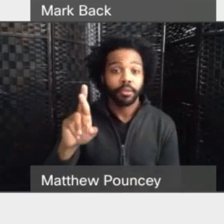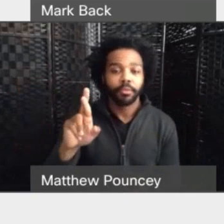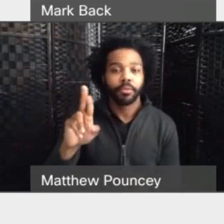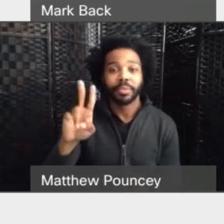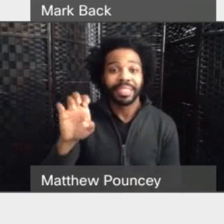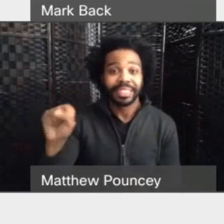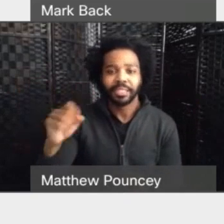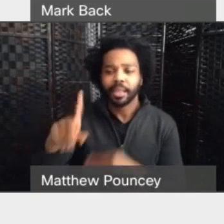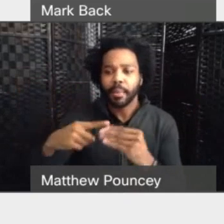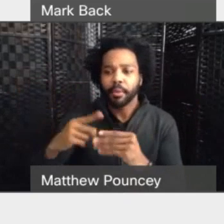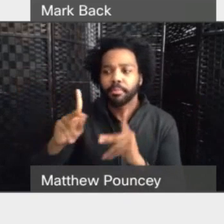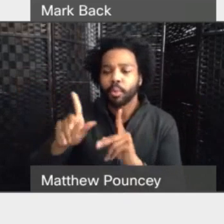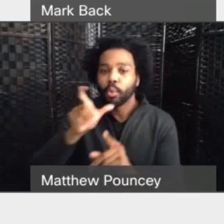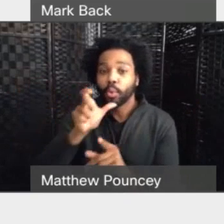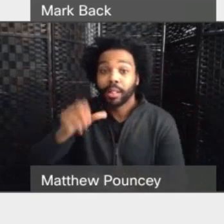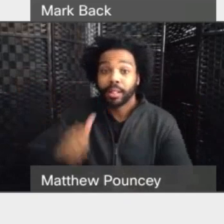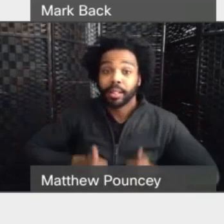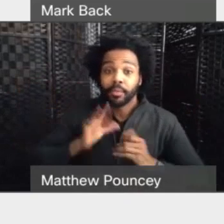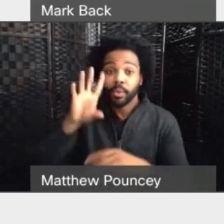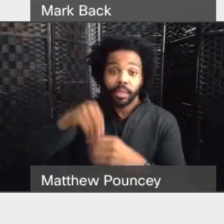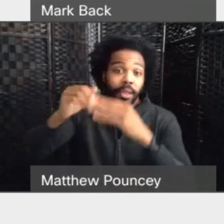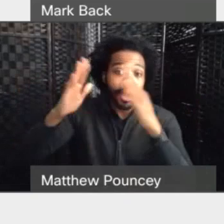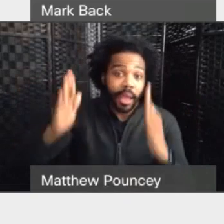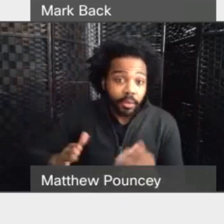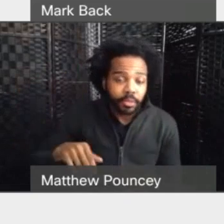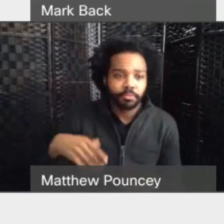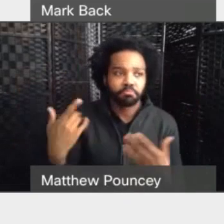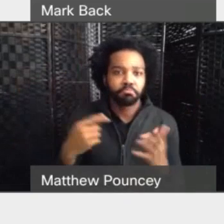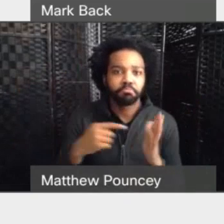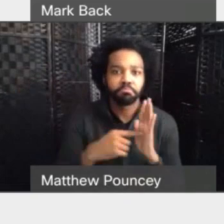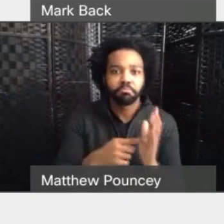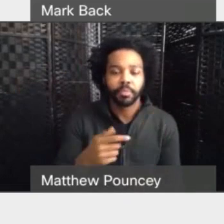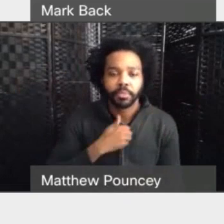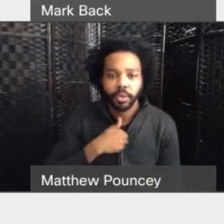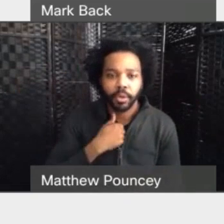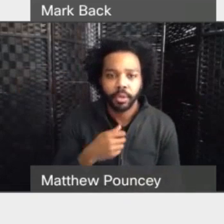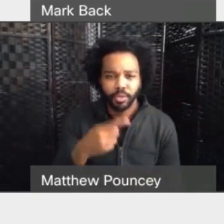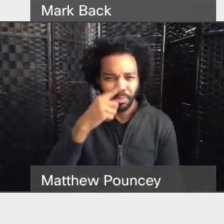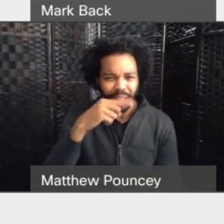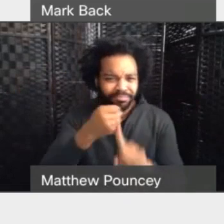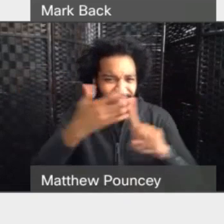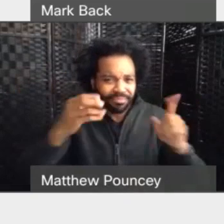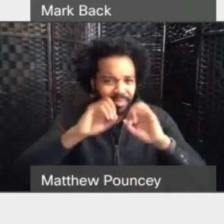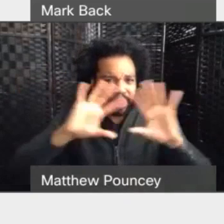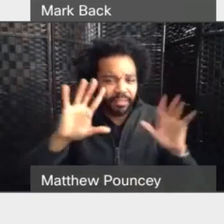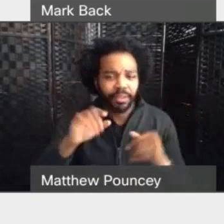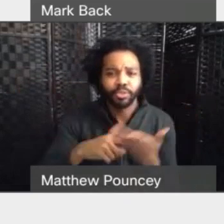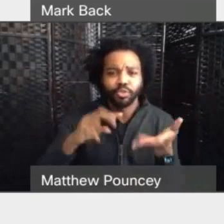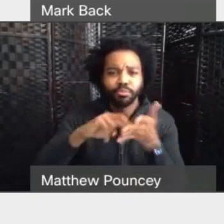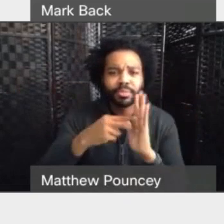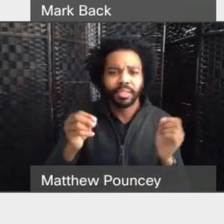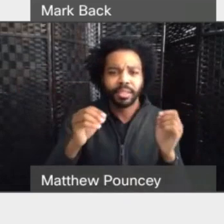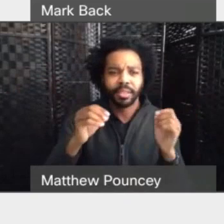members. If there is, and I'm so sorry, can you give clarification on household members, and what's